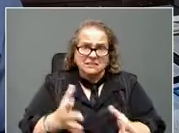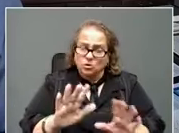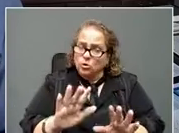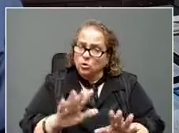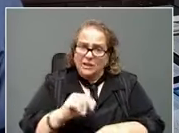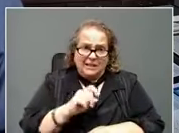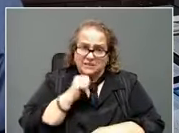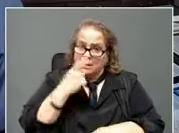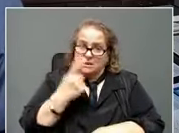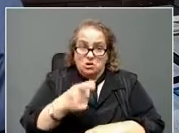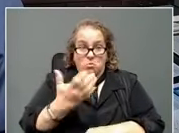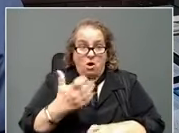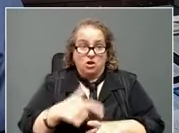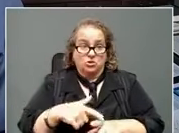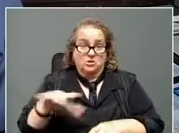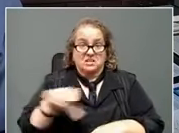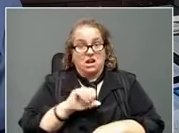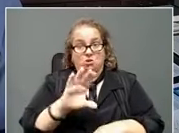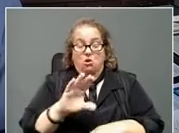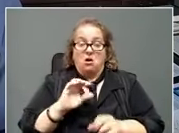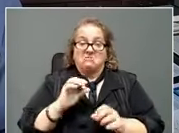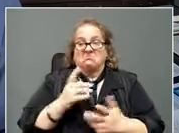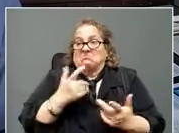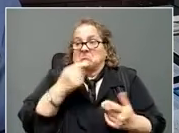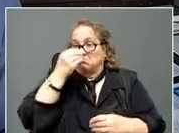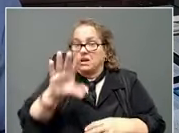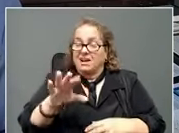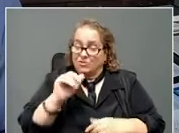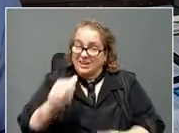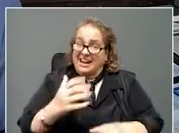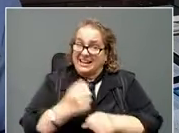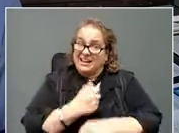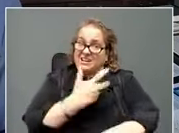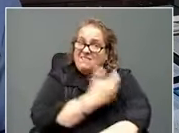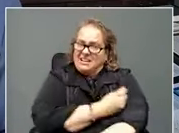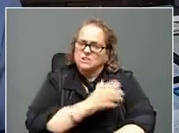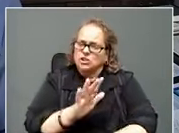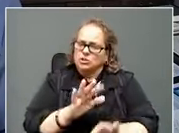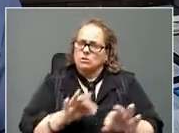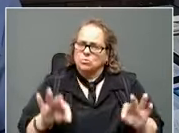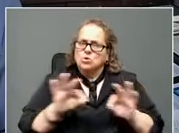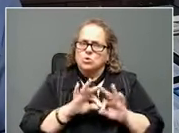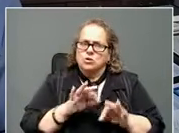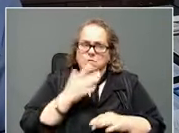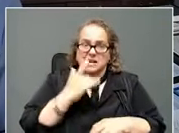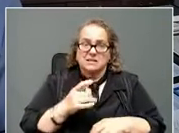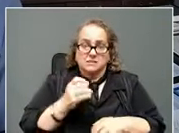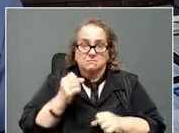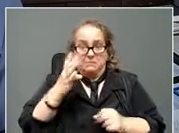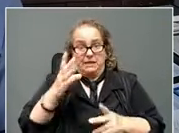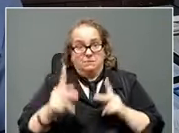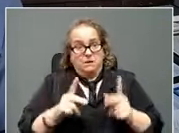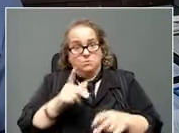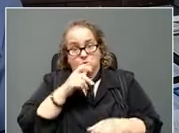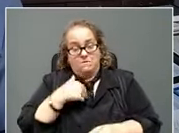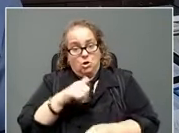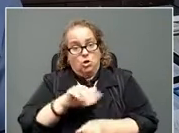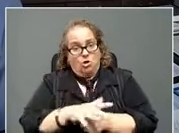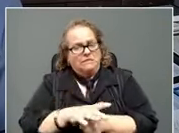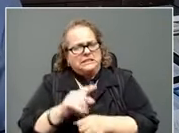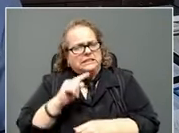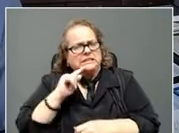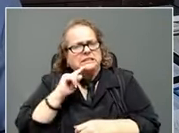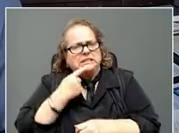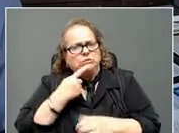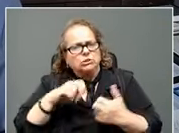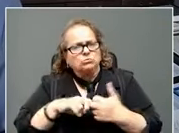chances with if you can get a vaccine instead. We know that people have serious problems. that linger and that people get